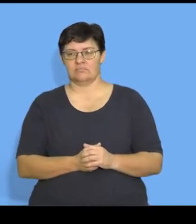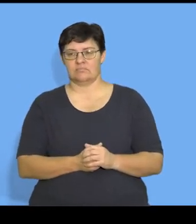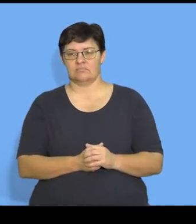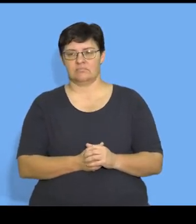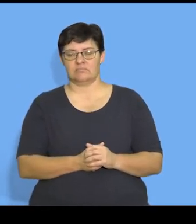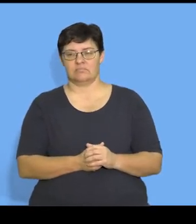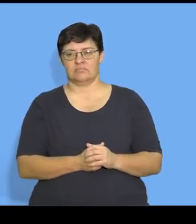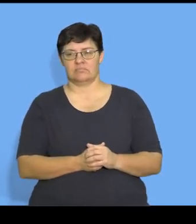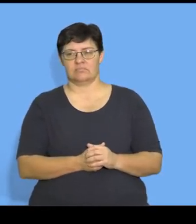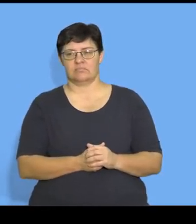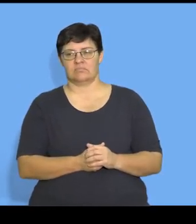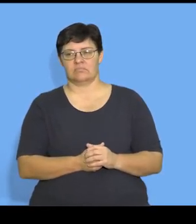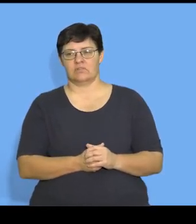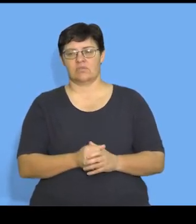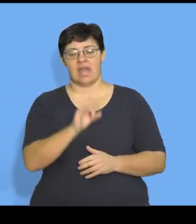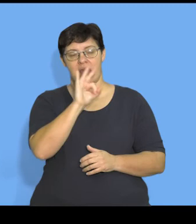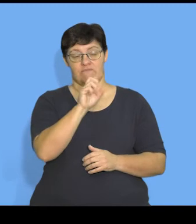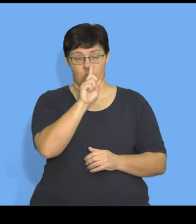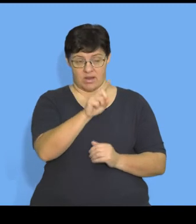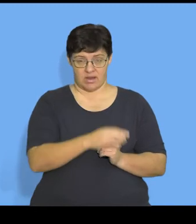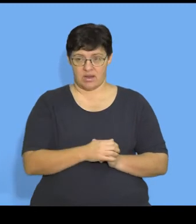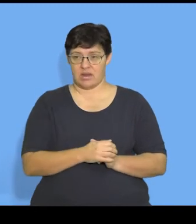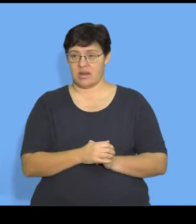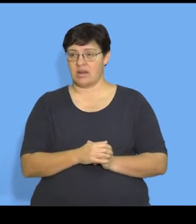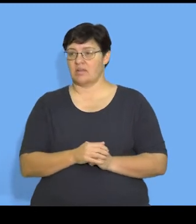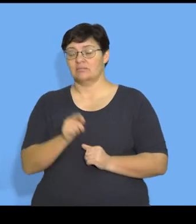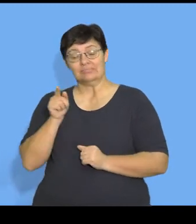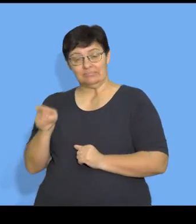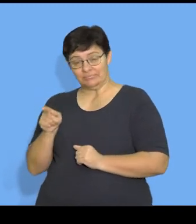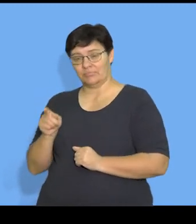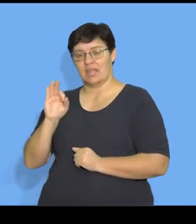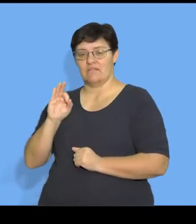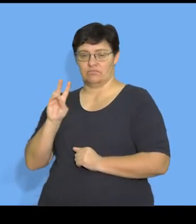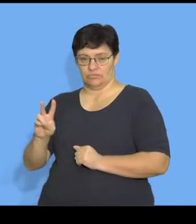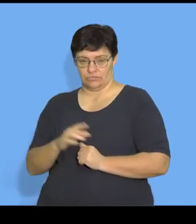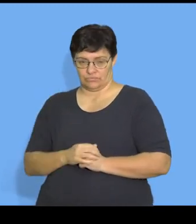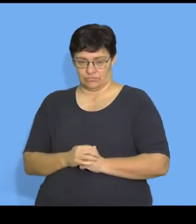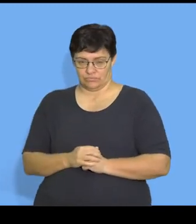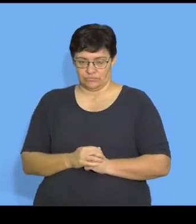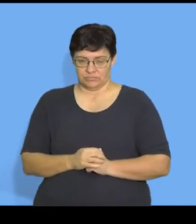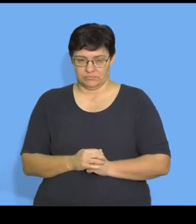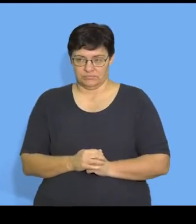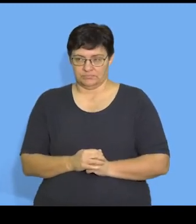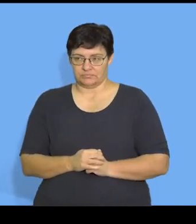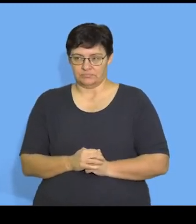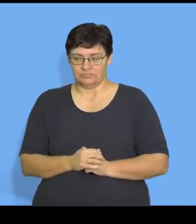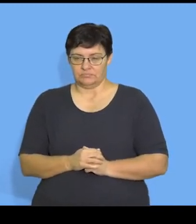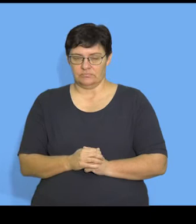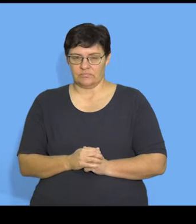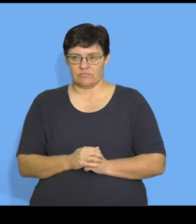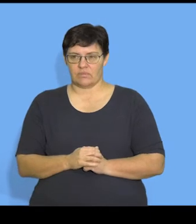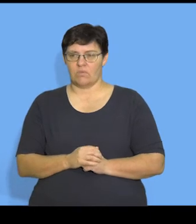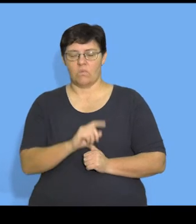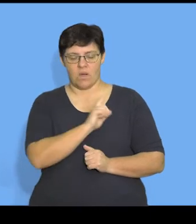this force F1, and I'm going to call this one F2. The only reason